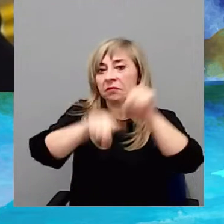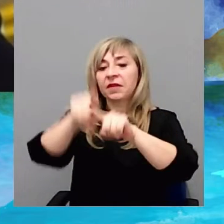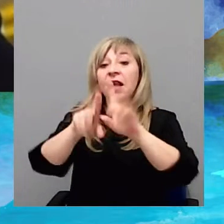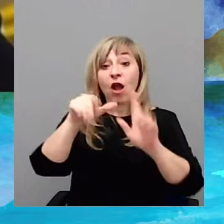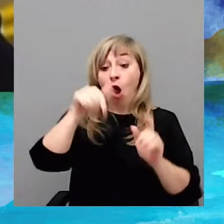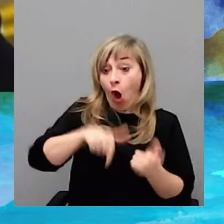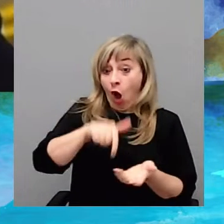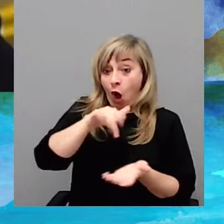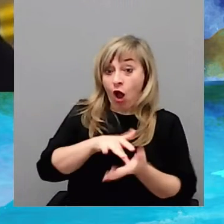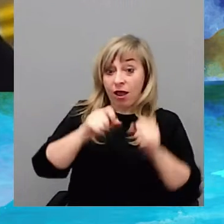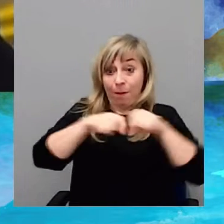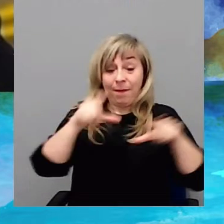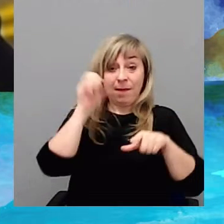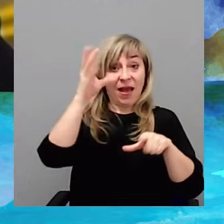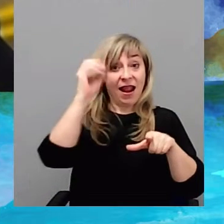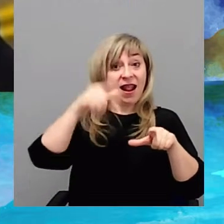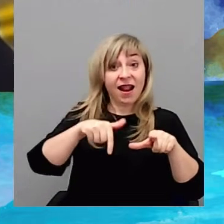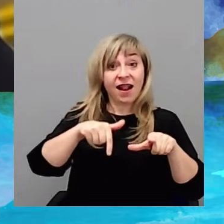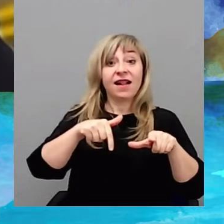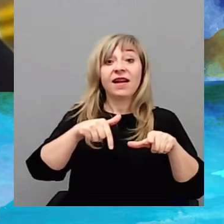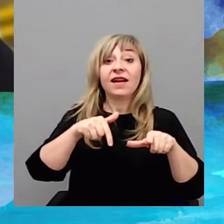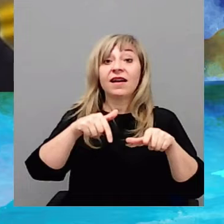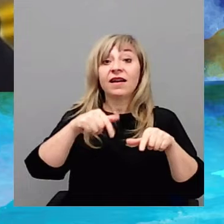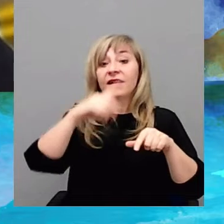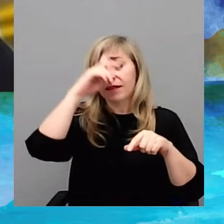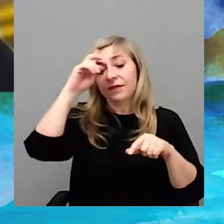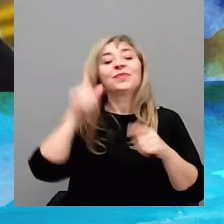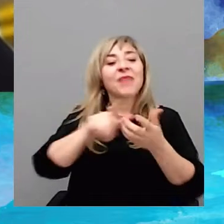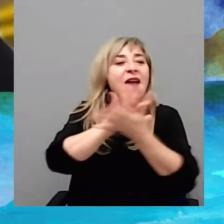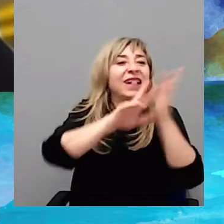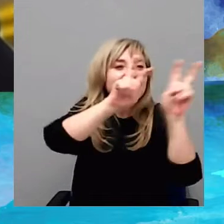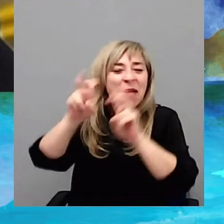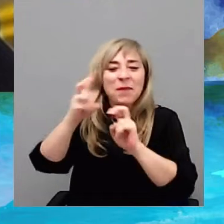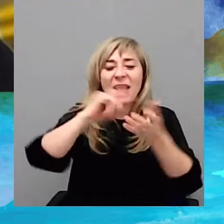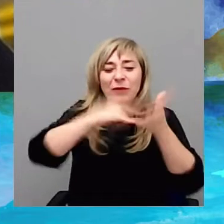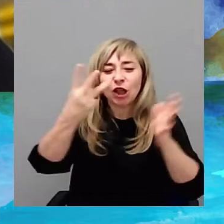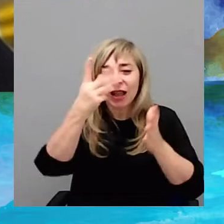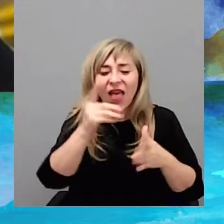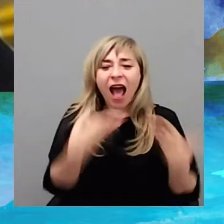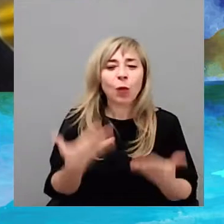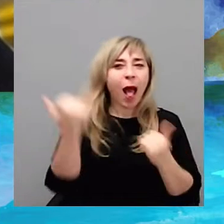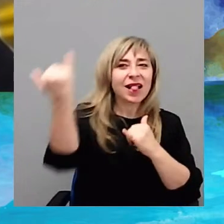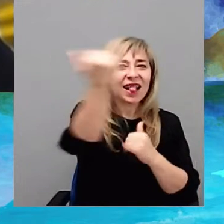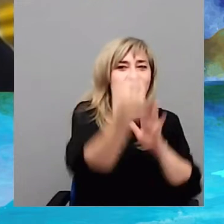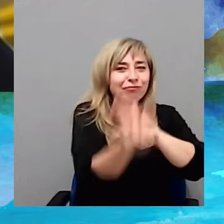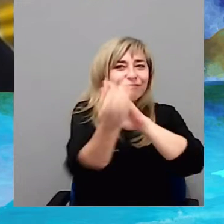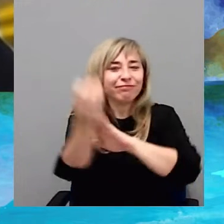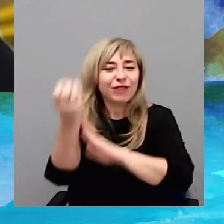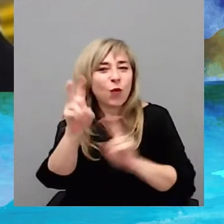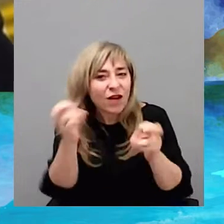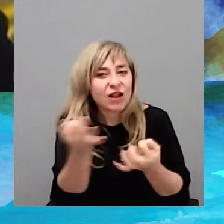And today, in this panel session, we're going to talk a little bit about these issues and the things that are being done